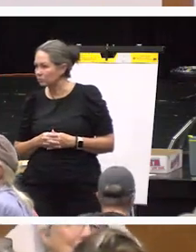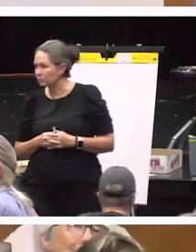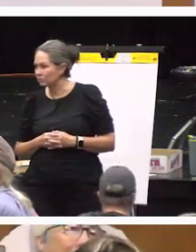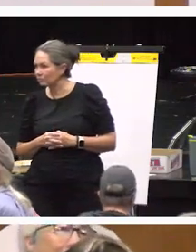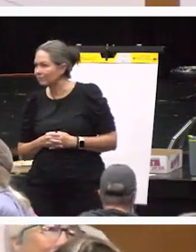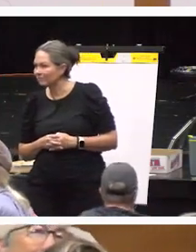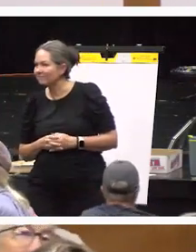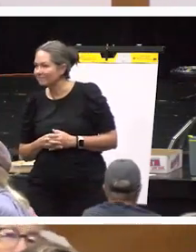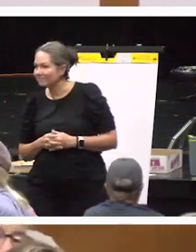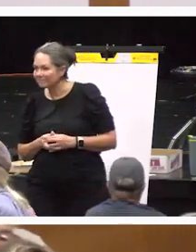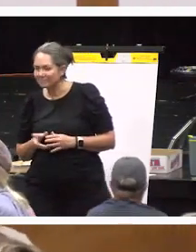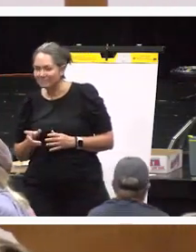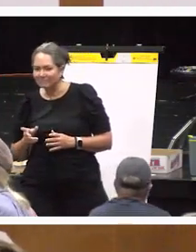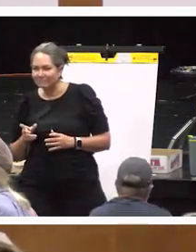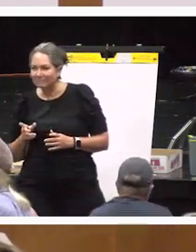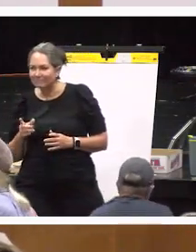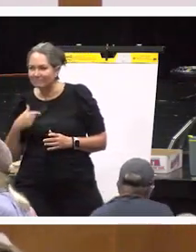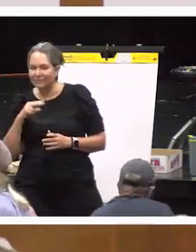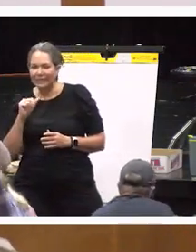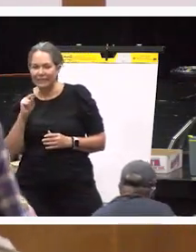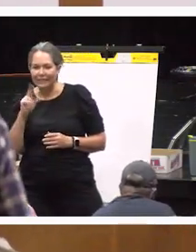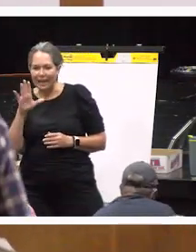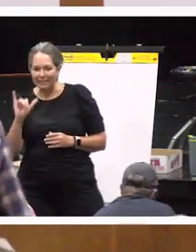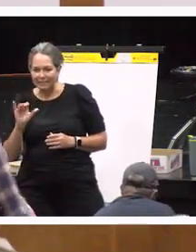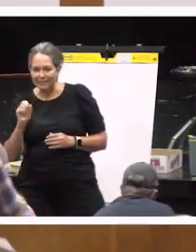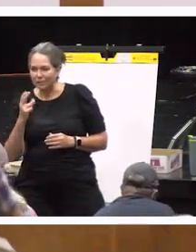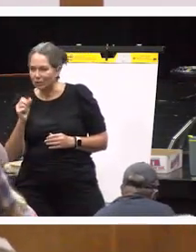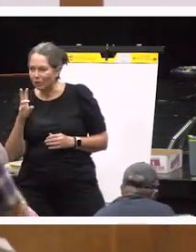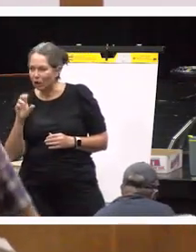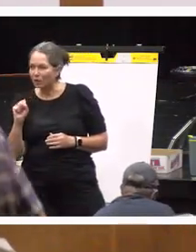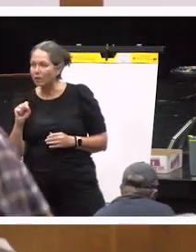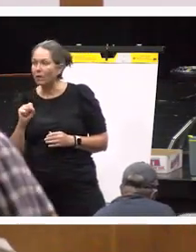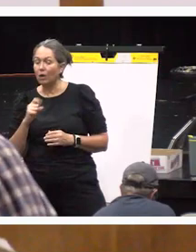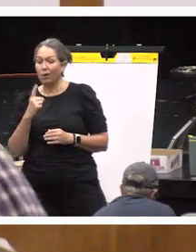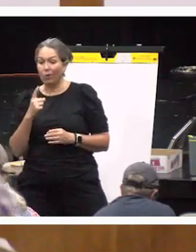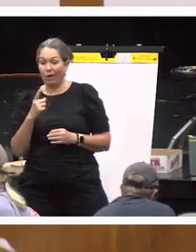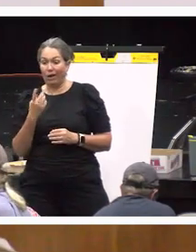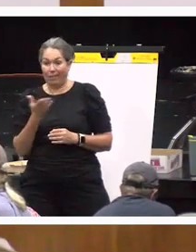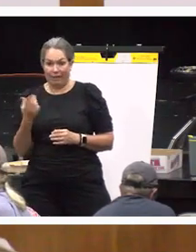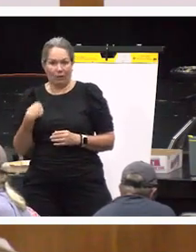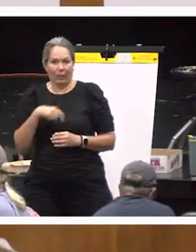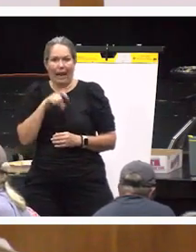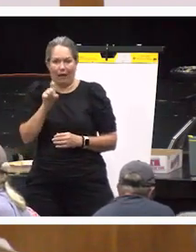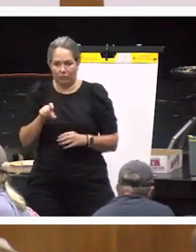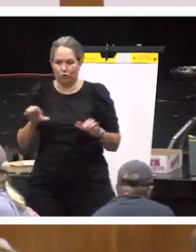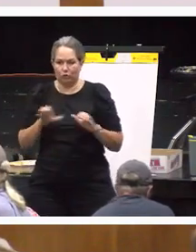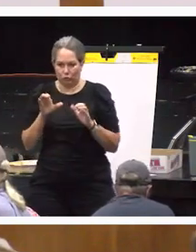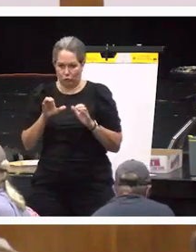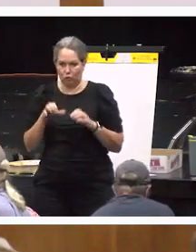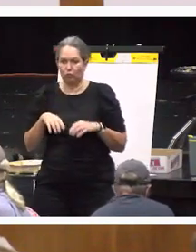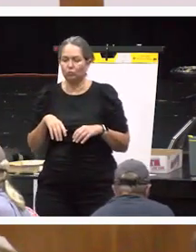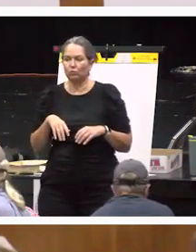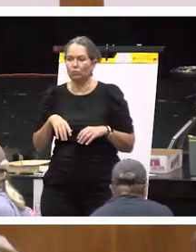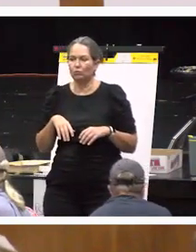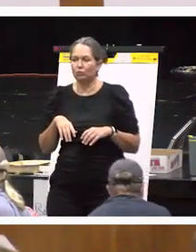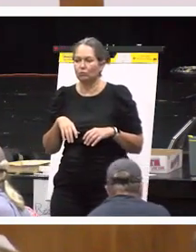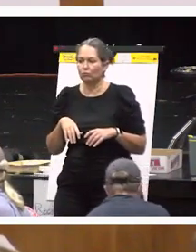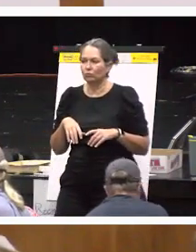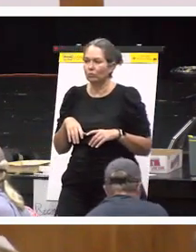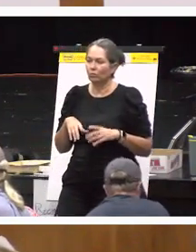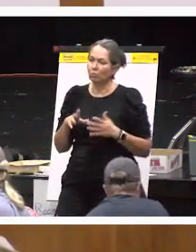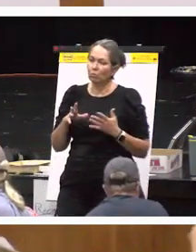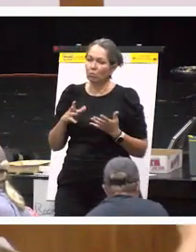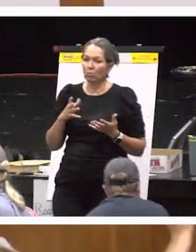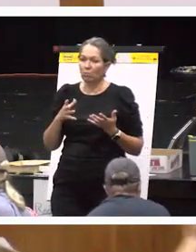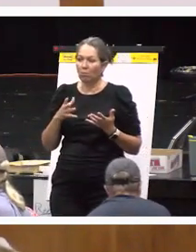Sorry, you're holding. I'm Nancy Scholes, and an immediate thing we can do as a city that is